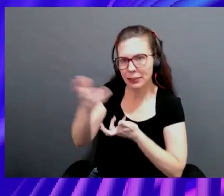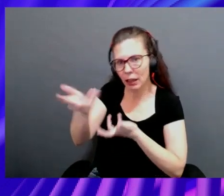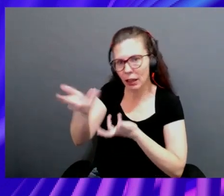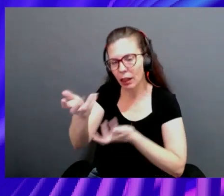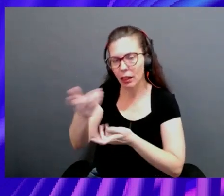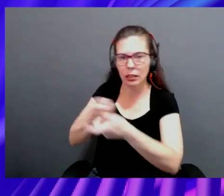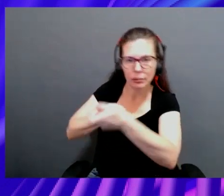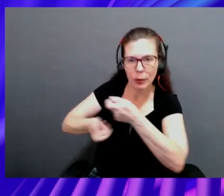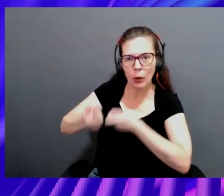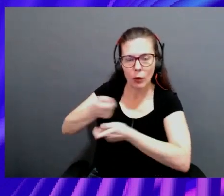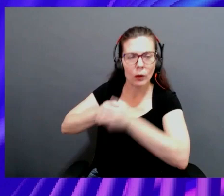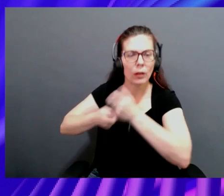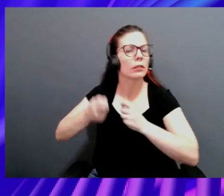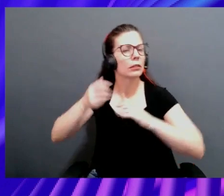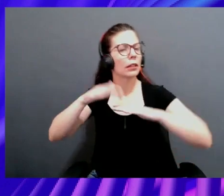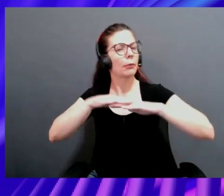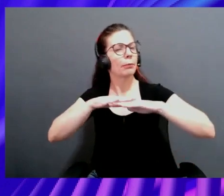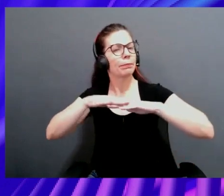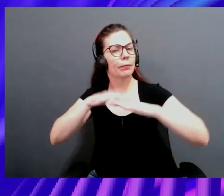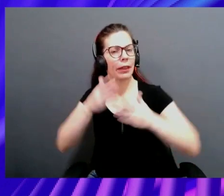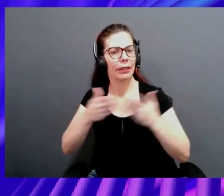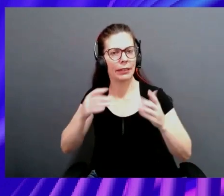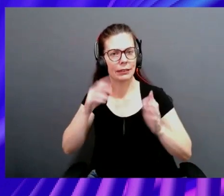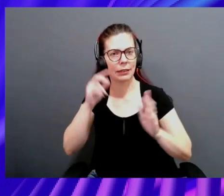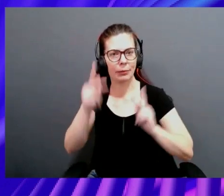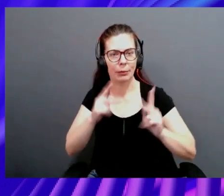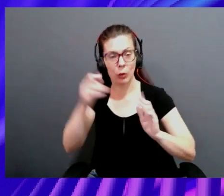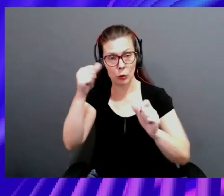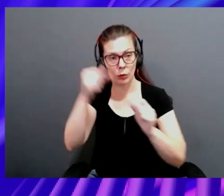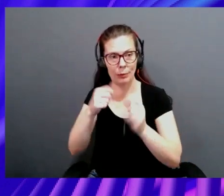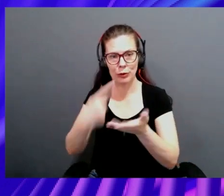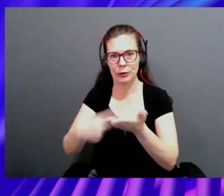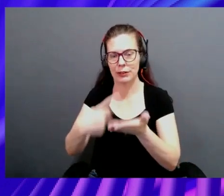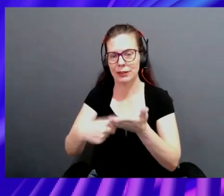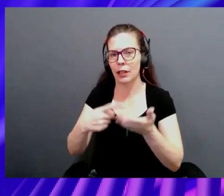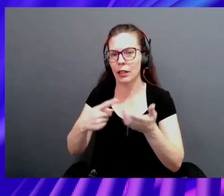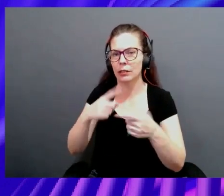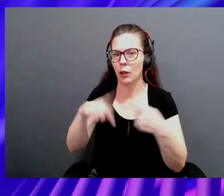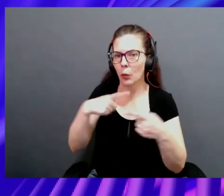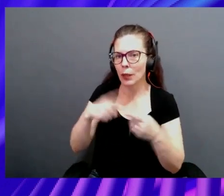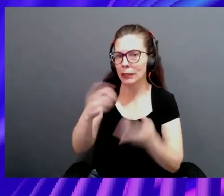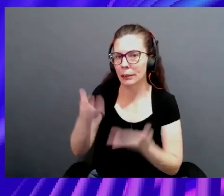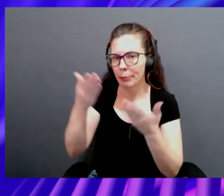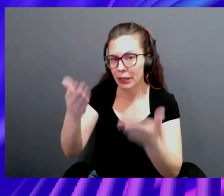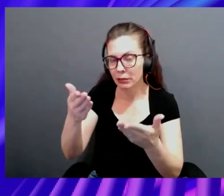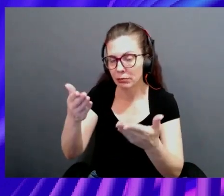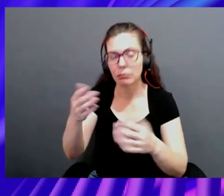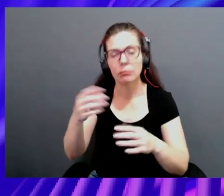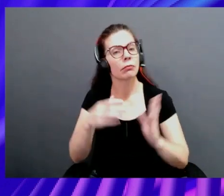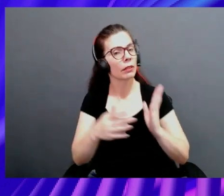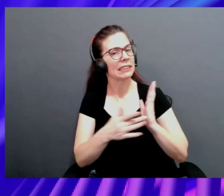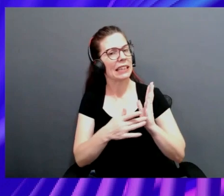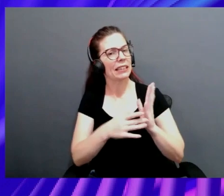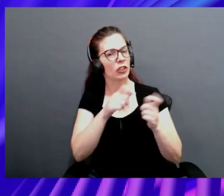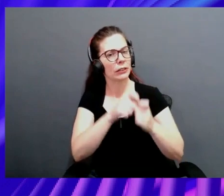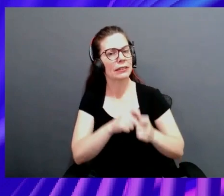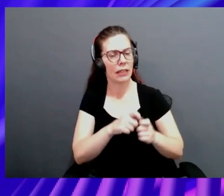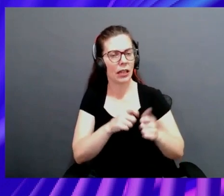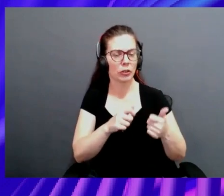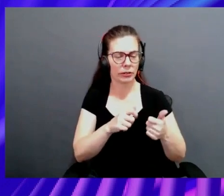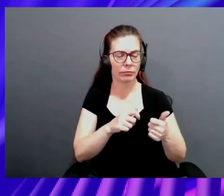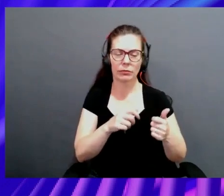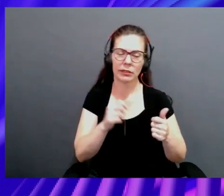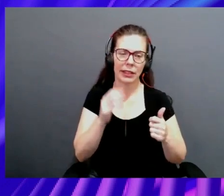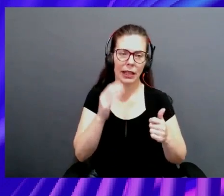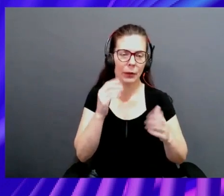the high-level things that people can remember to talk about when they're submitting, outside of the technical details, because that'll take too long to get